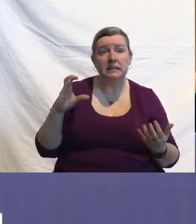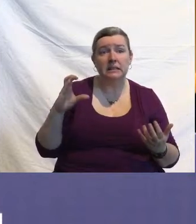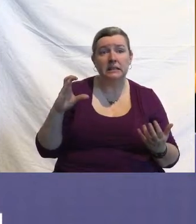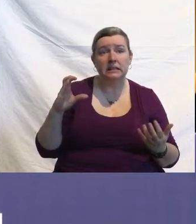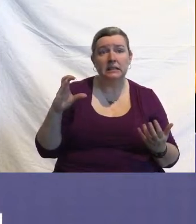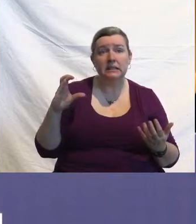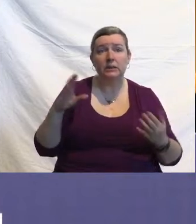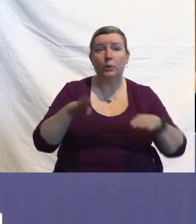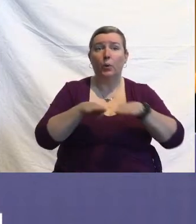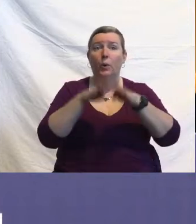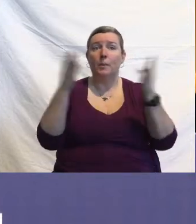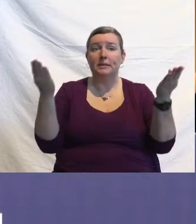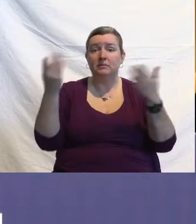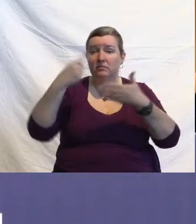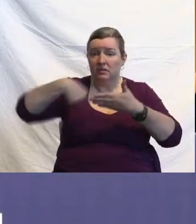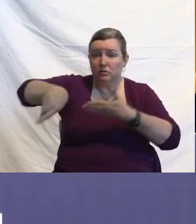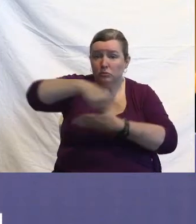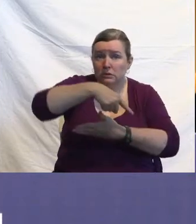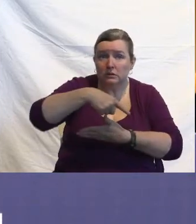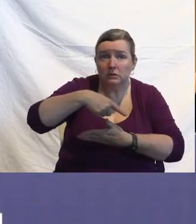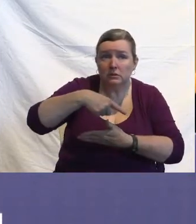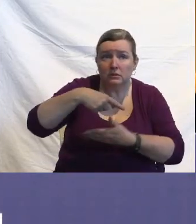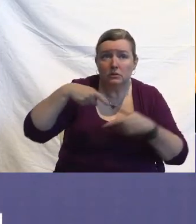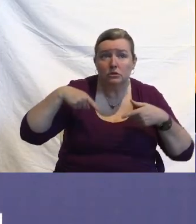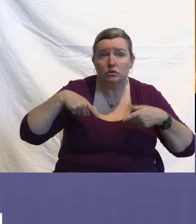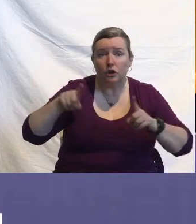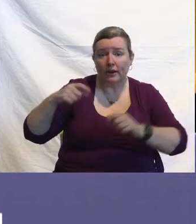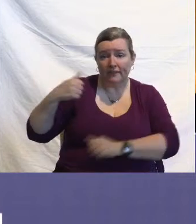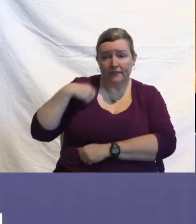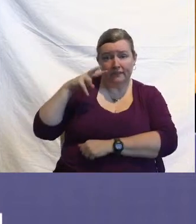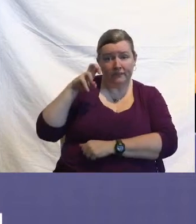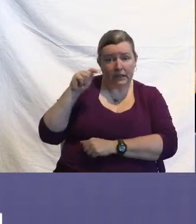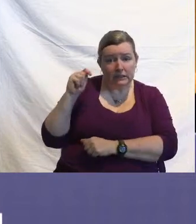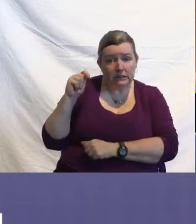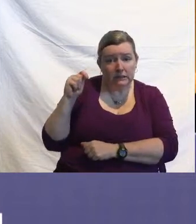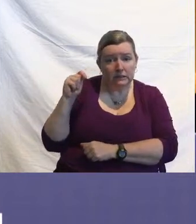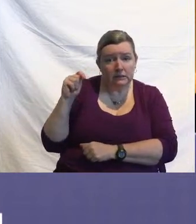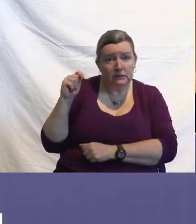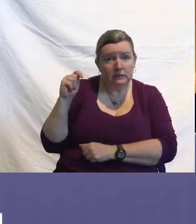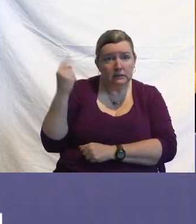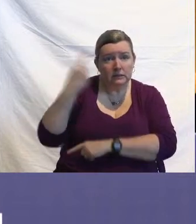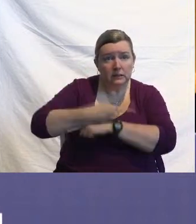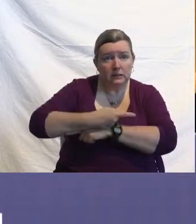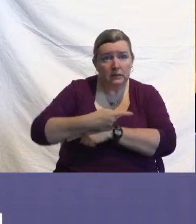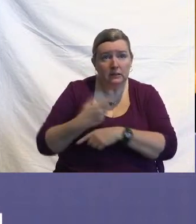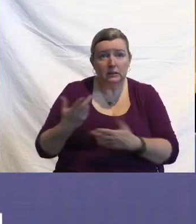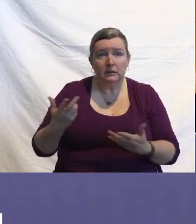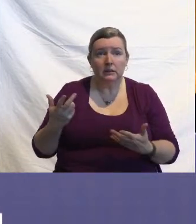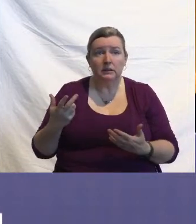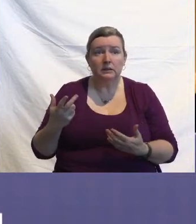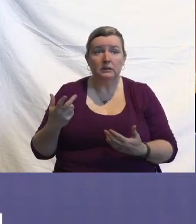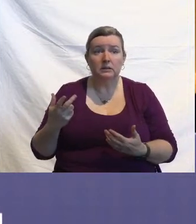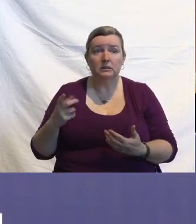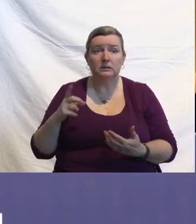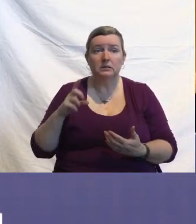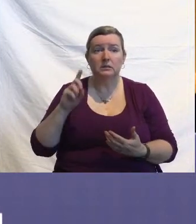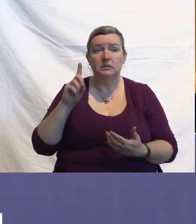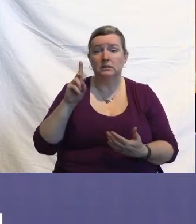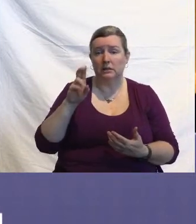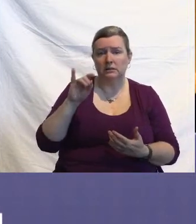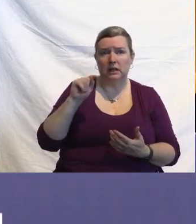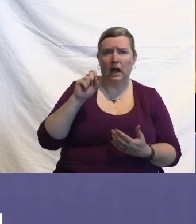Veterans Day, to relieve some of the pressure on that office? And then finally, I just want to follow up on something that Dustin asked as well,